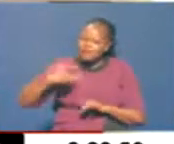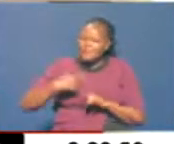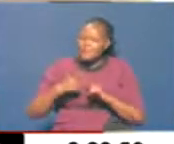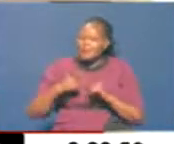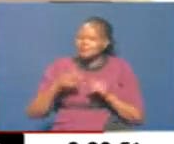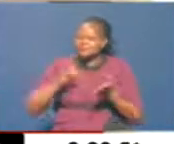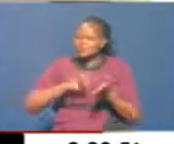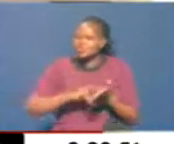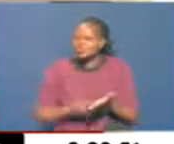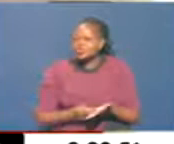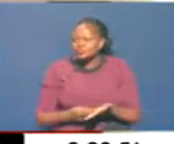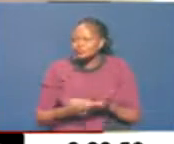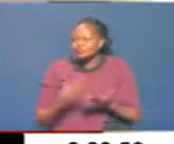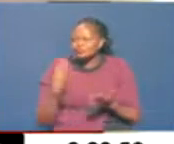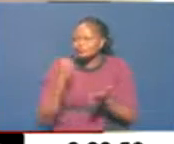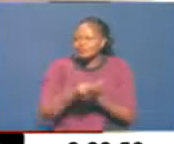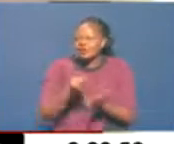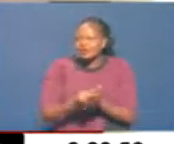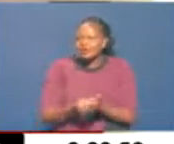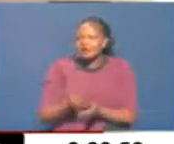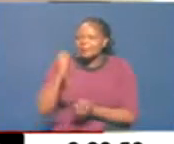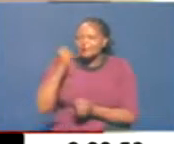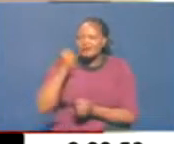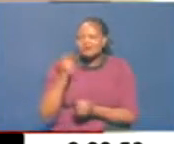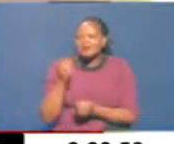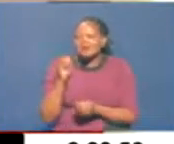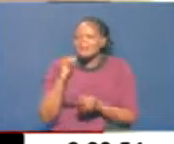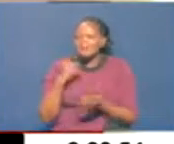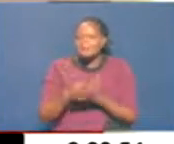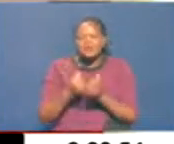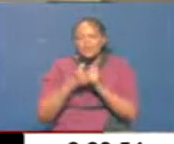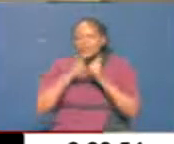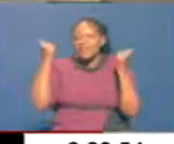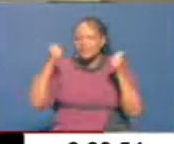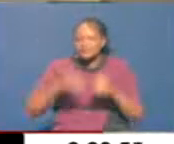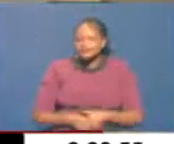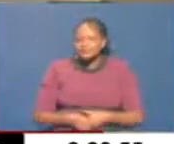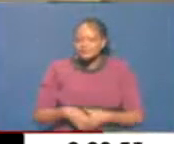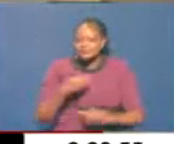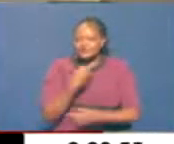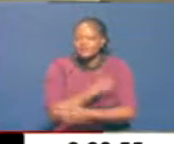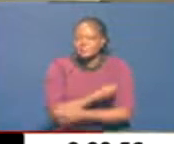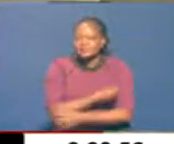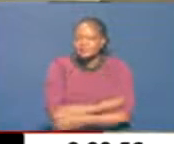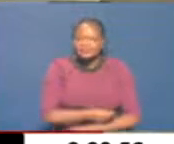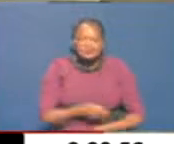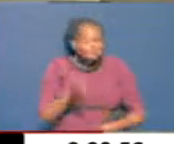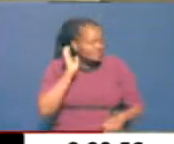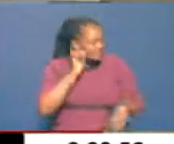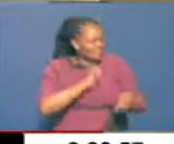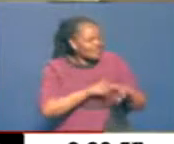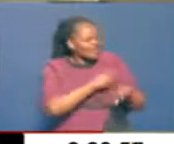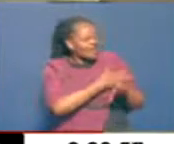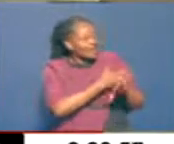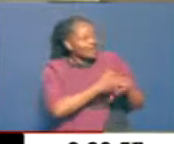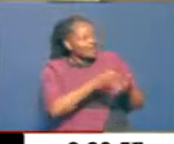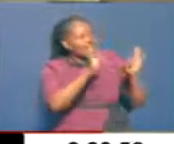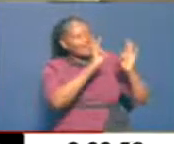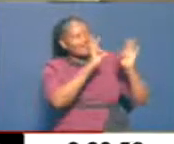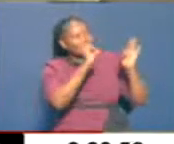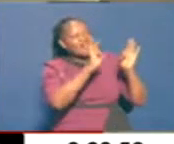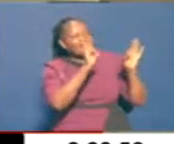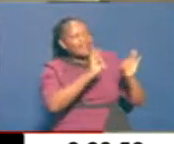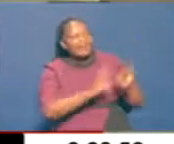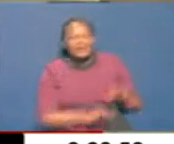resources, in terms of finances, Kenya has secured those finances mm-hmm. for those vaccines. All right, I'm told time is not on our side. Right. Really? There's so much